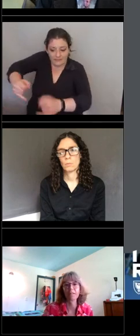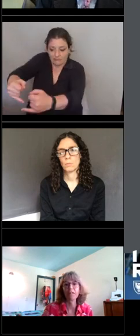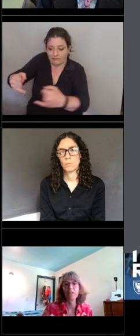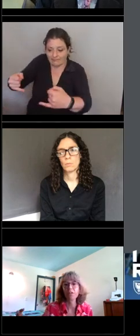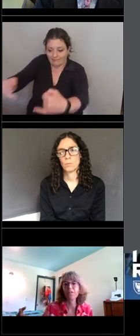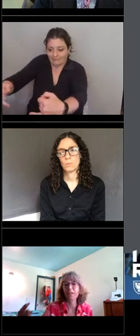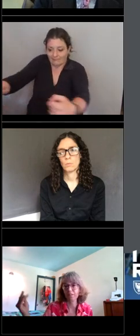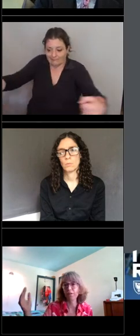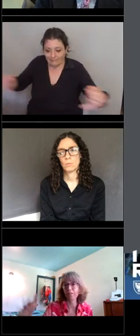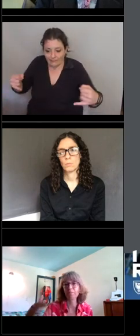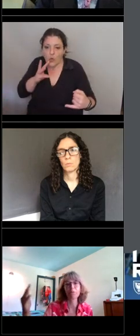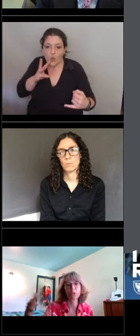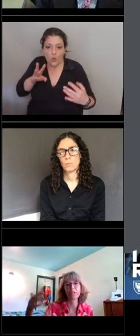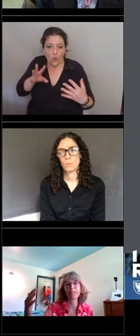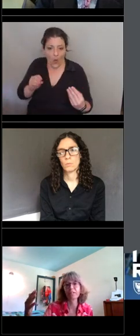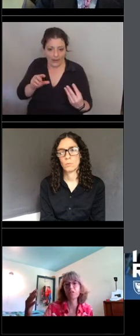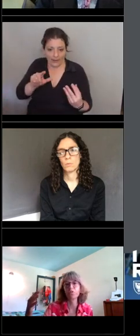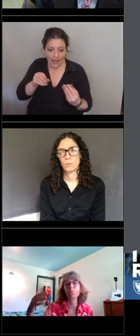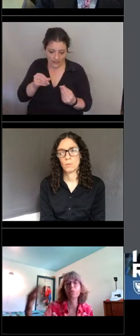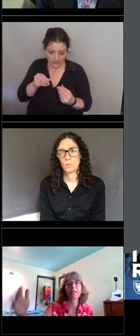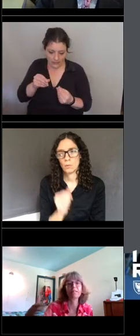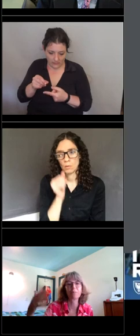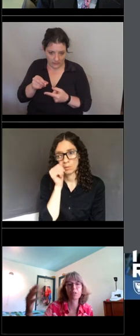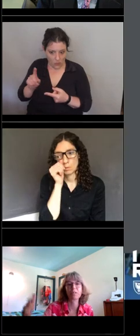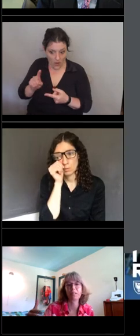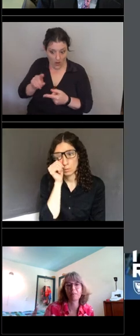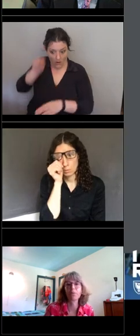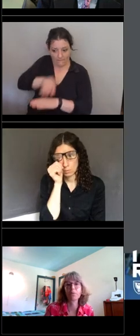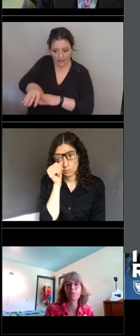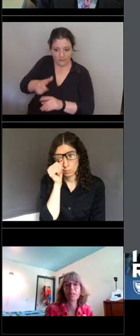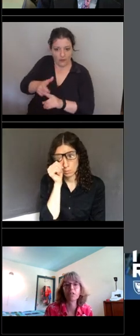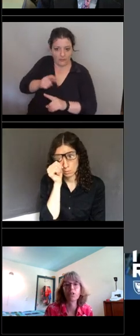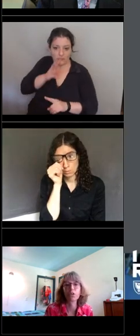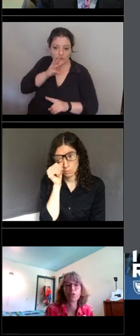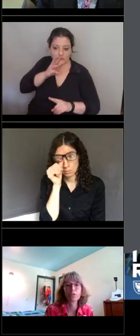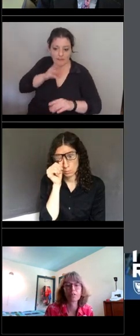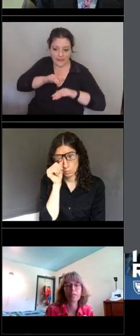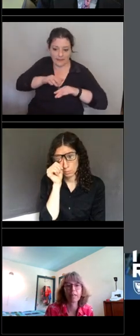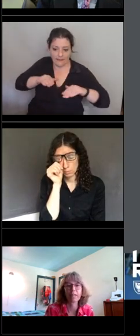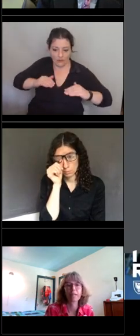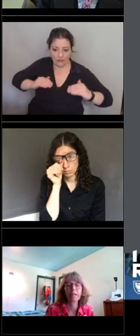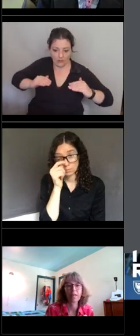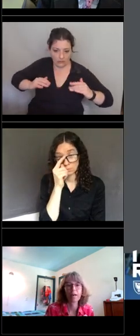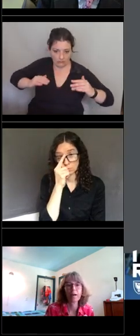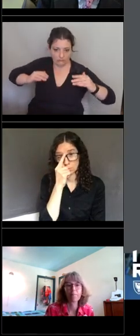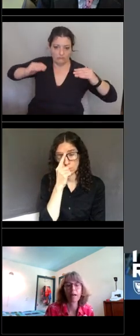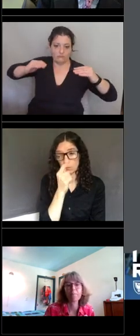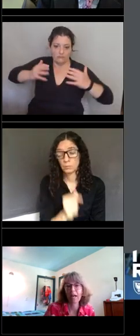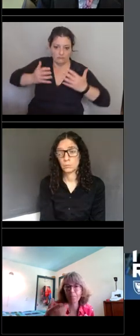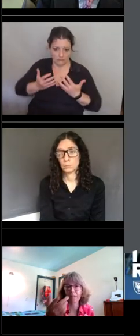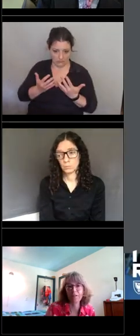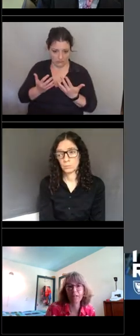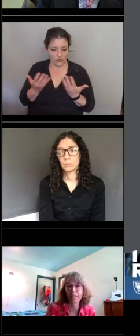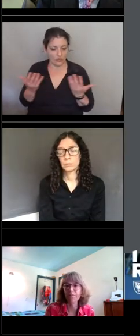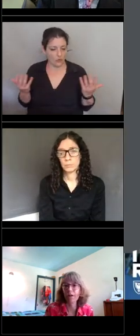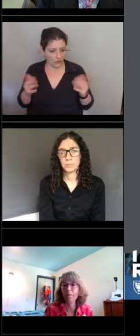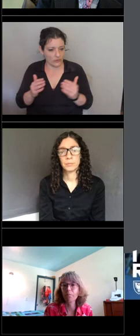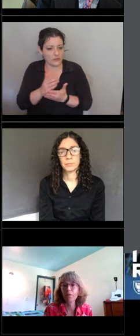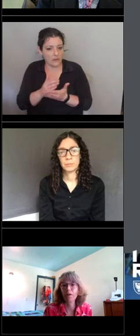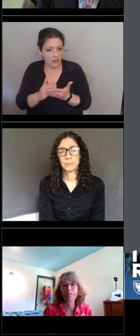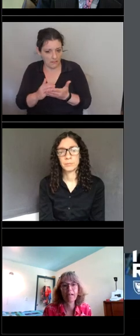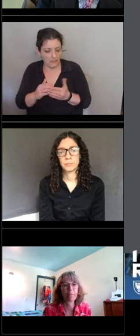sea level rise. So I think there are some opportunities to bring some of those examples into your study. And I'd be happy,